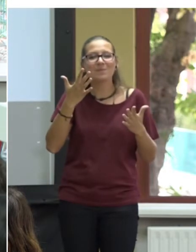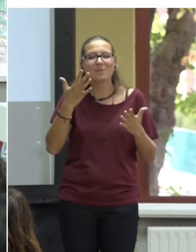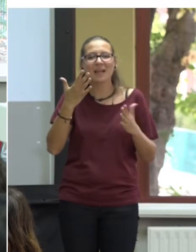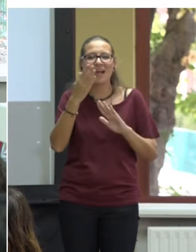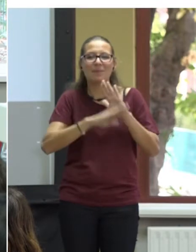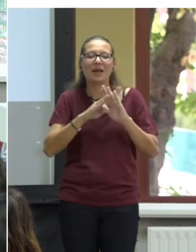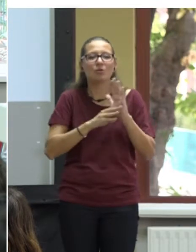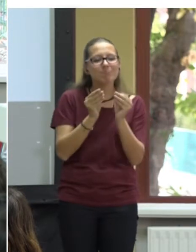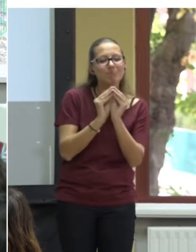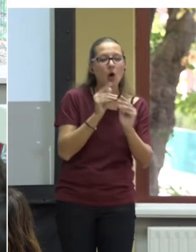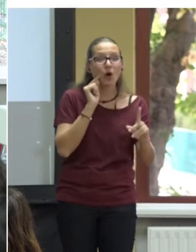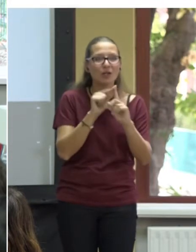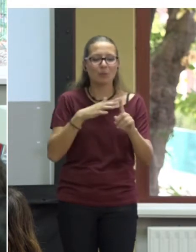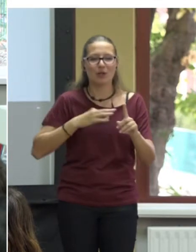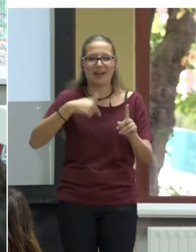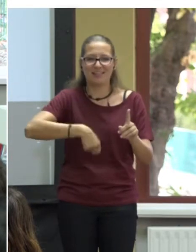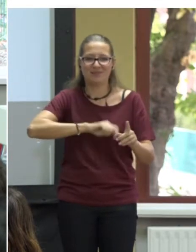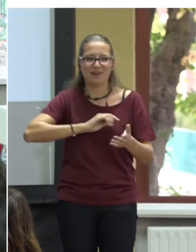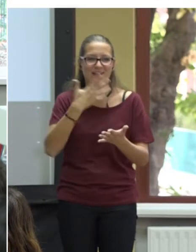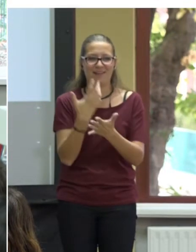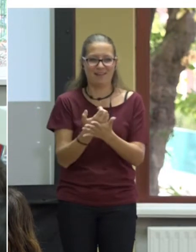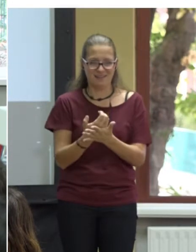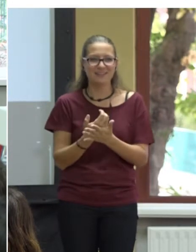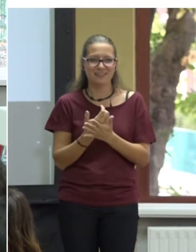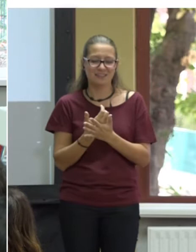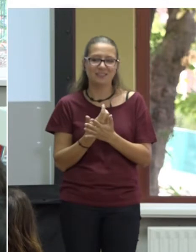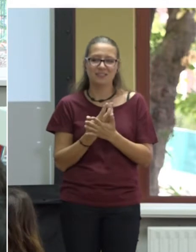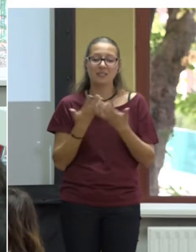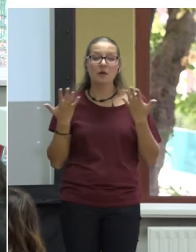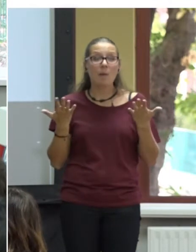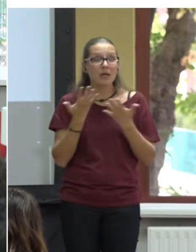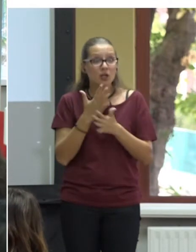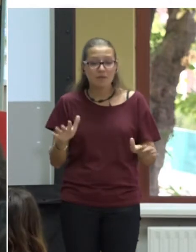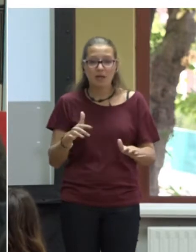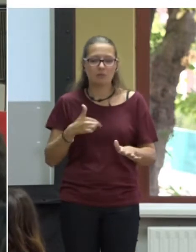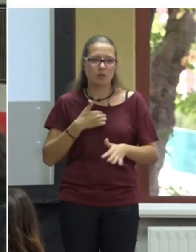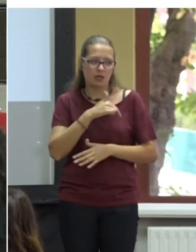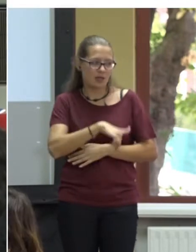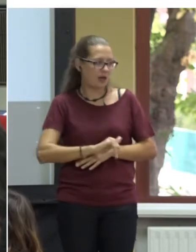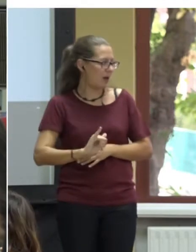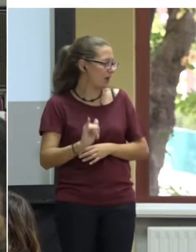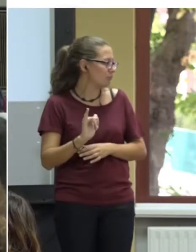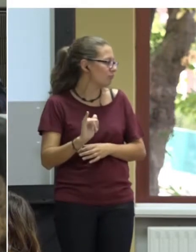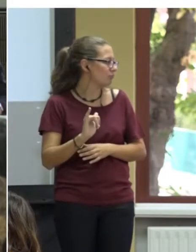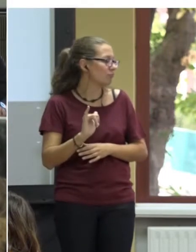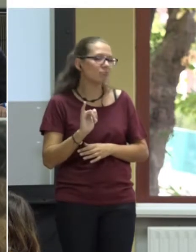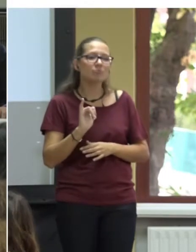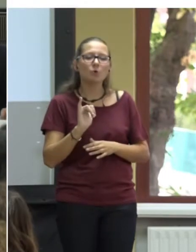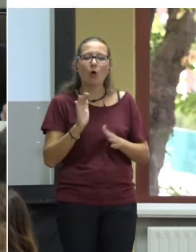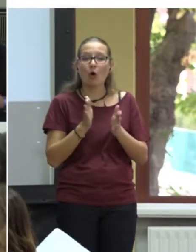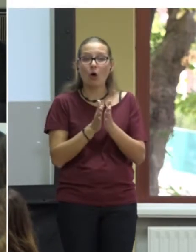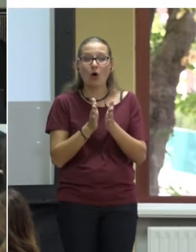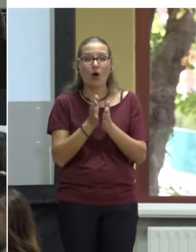done to be downloaded in Spain. I don't know if I'm wrong or right, but anyways, I've got here a technological backup who's